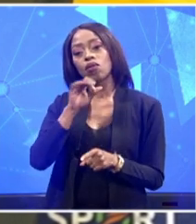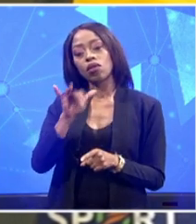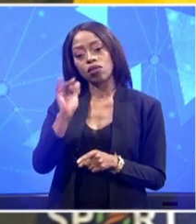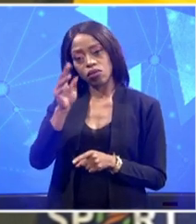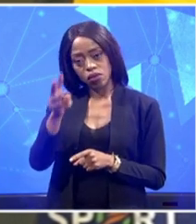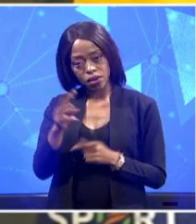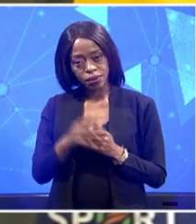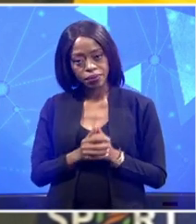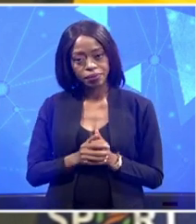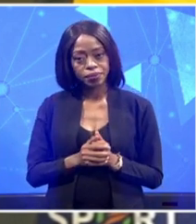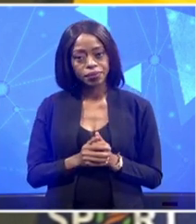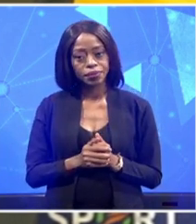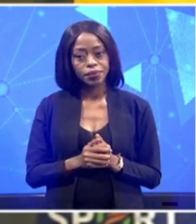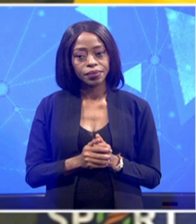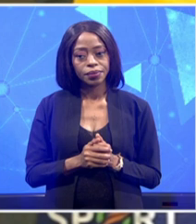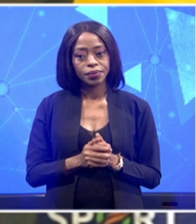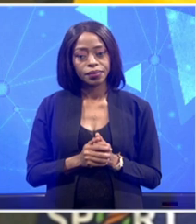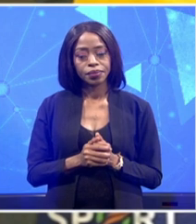are also